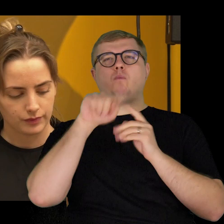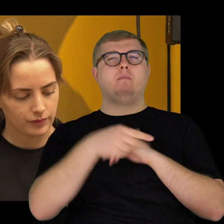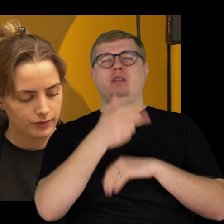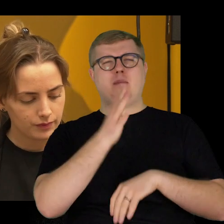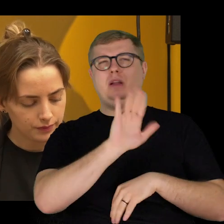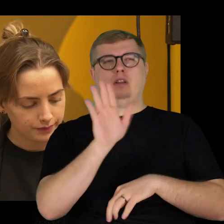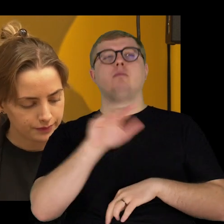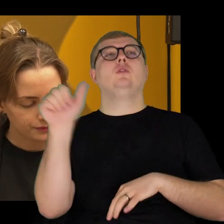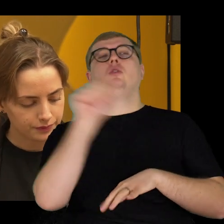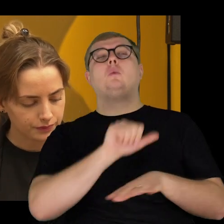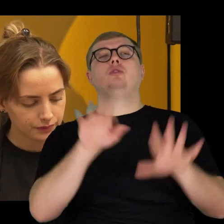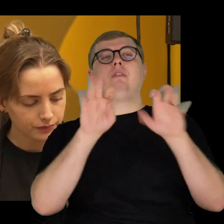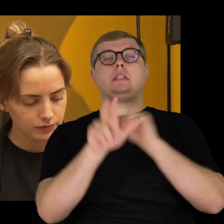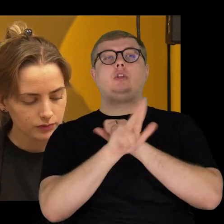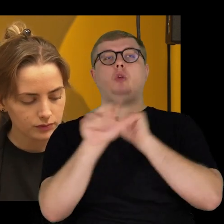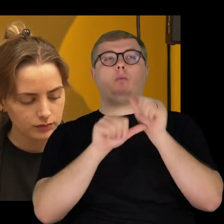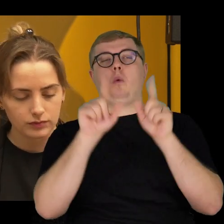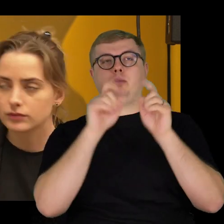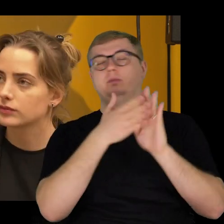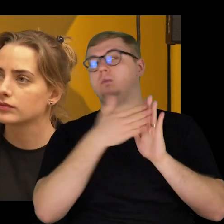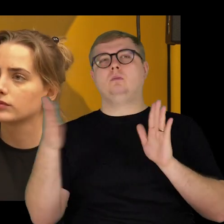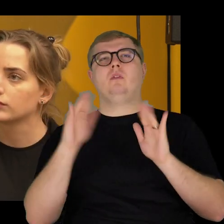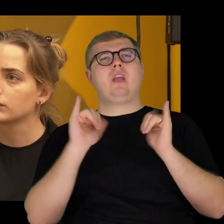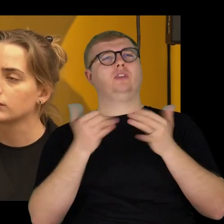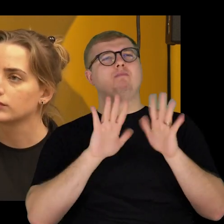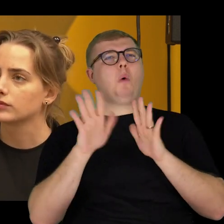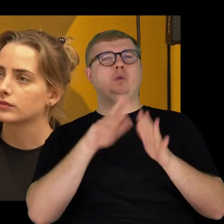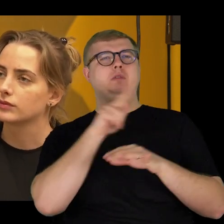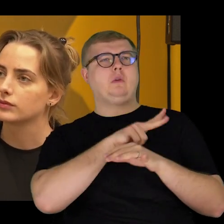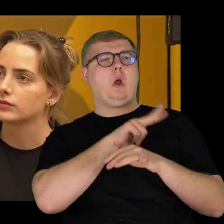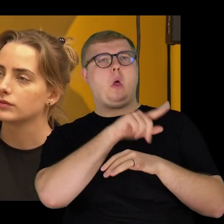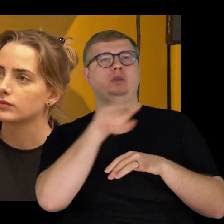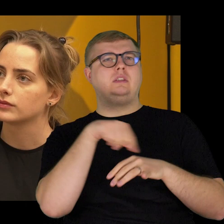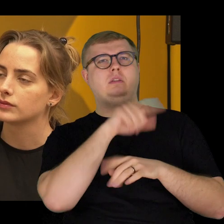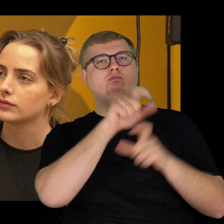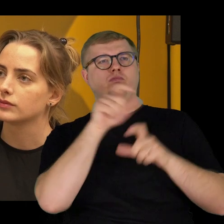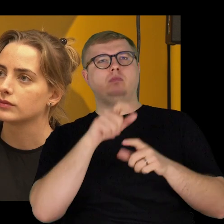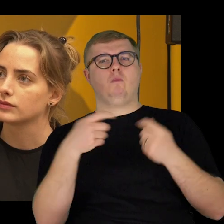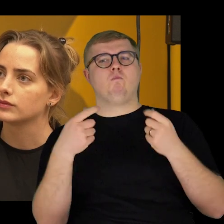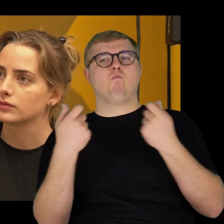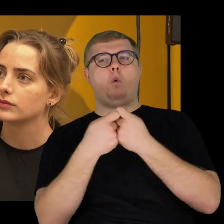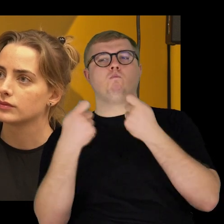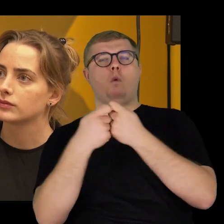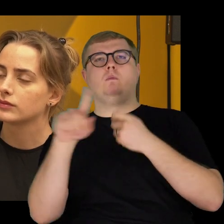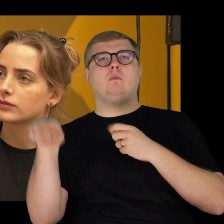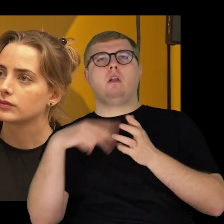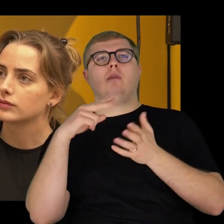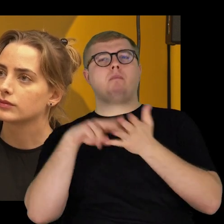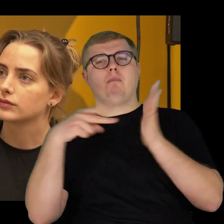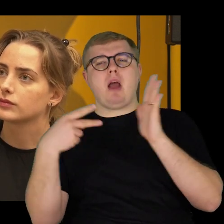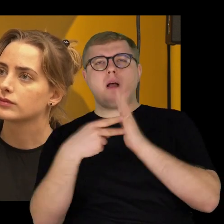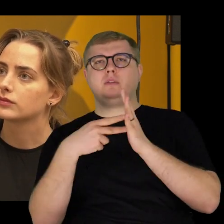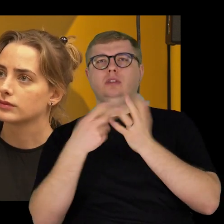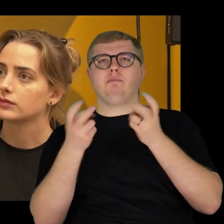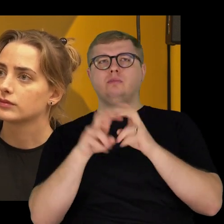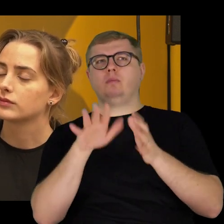80s onwards, somehow the sociologists are with the spatial planners, and that's obviously that's a